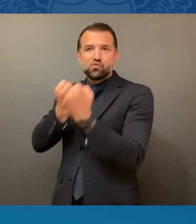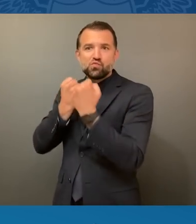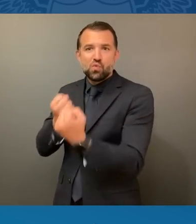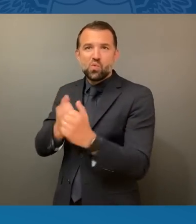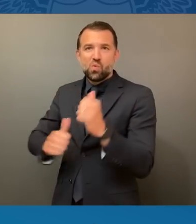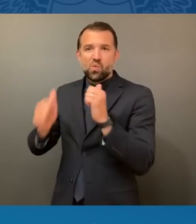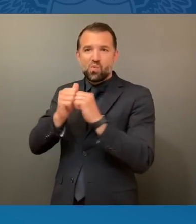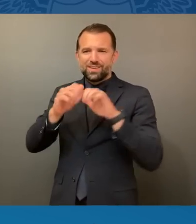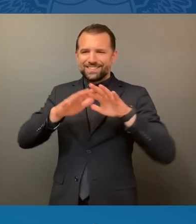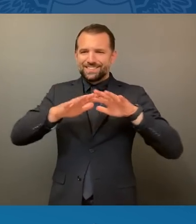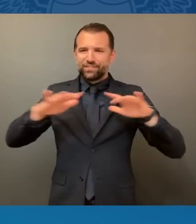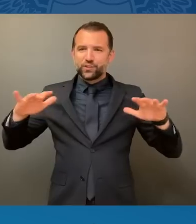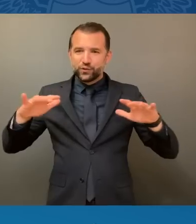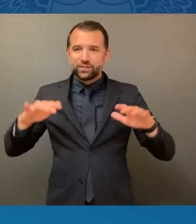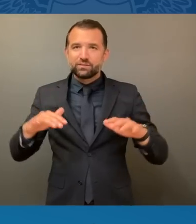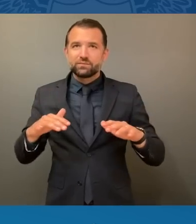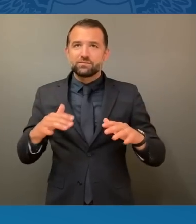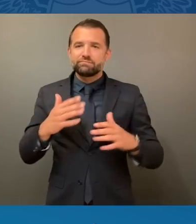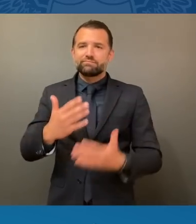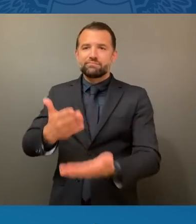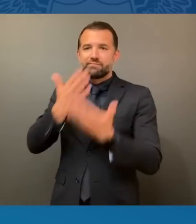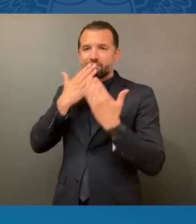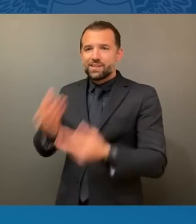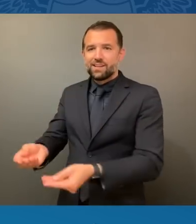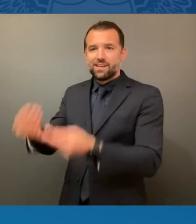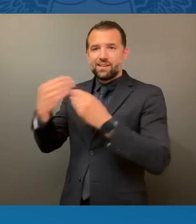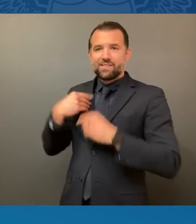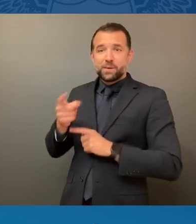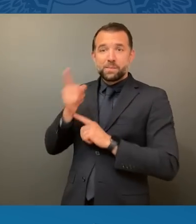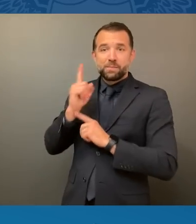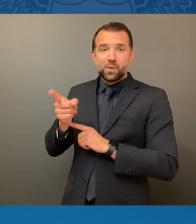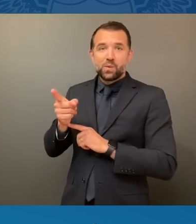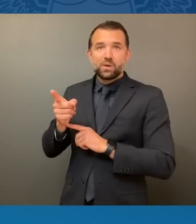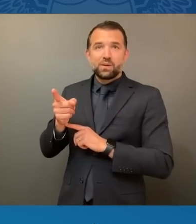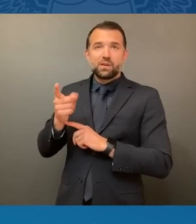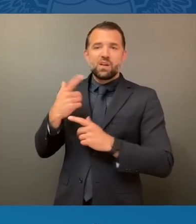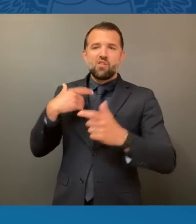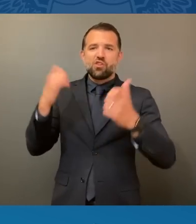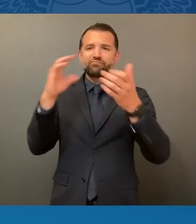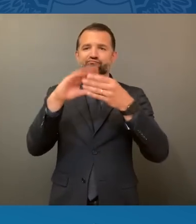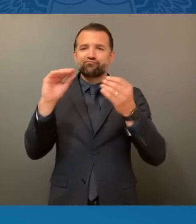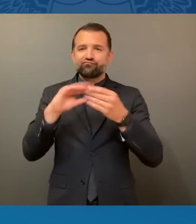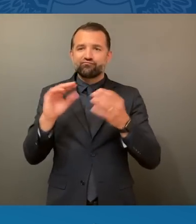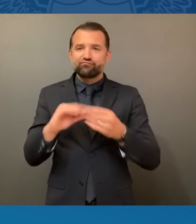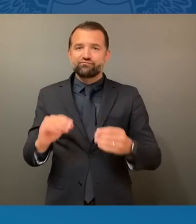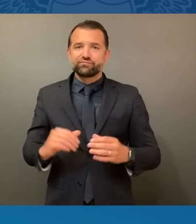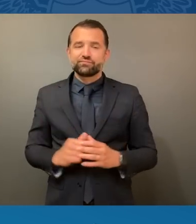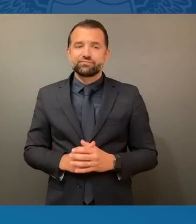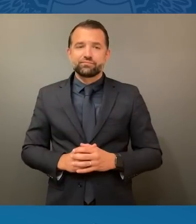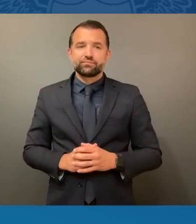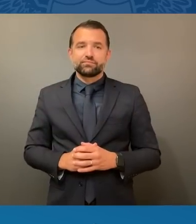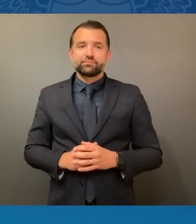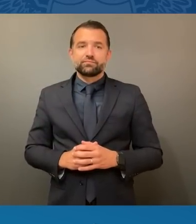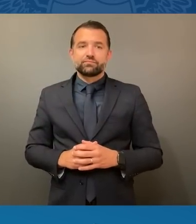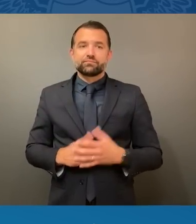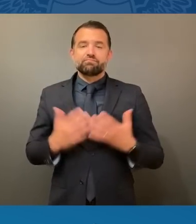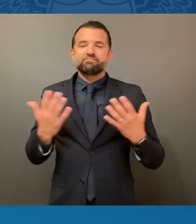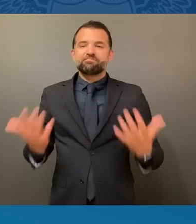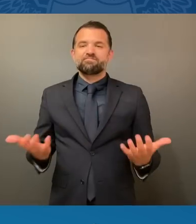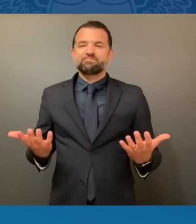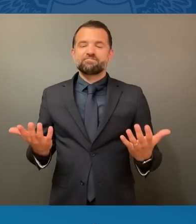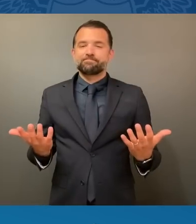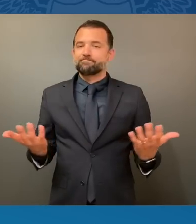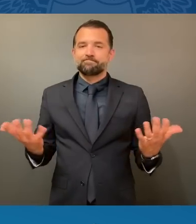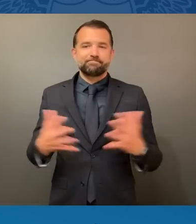Tashonda, I thank you for giving me this moment to just speak on that. And I think that there is no question we have so much work